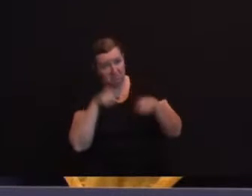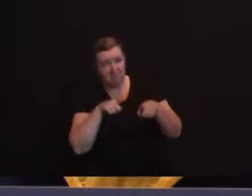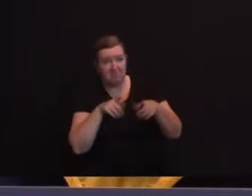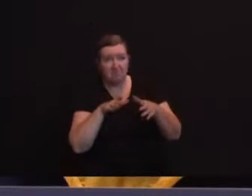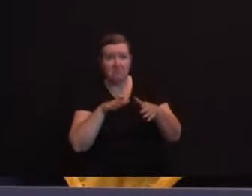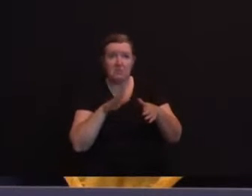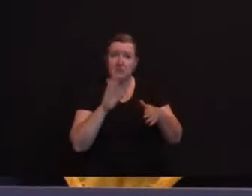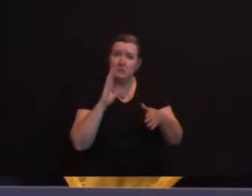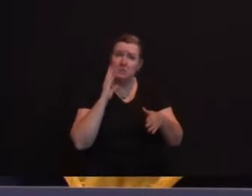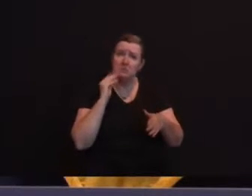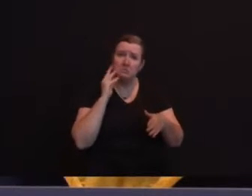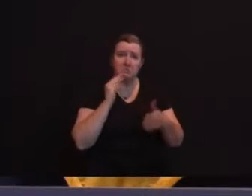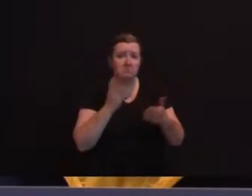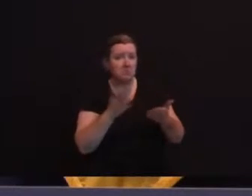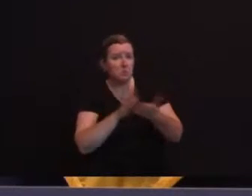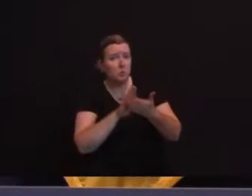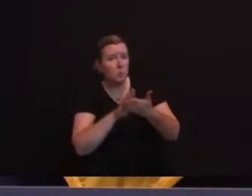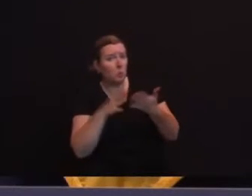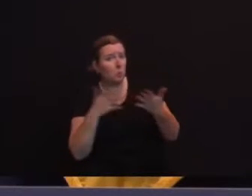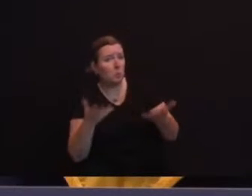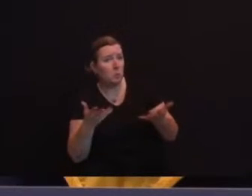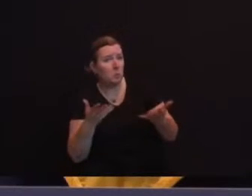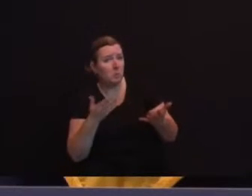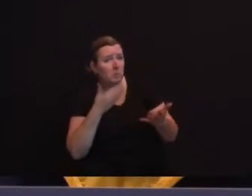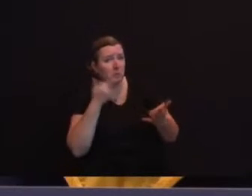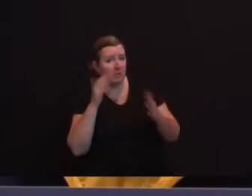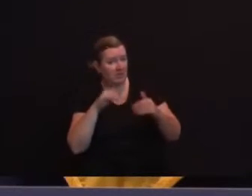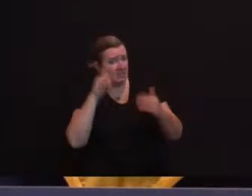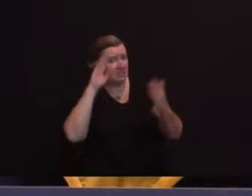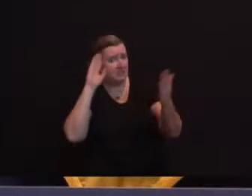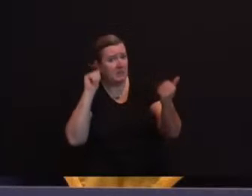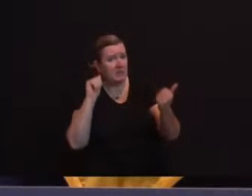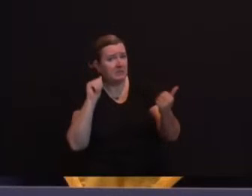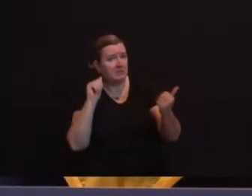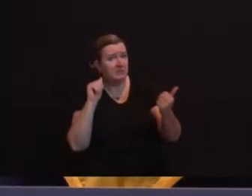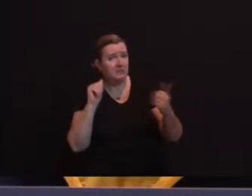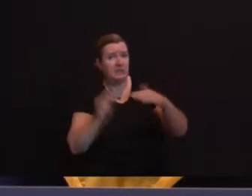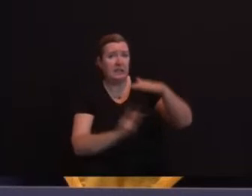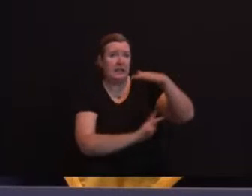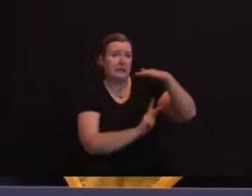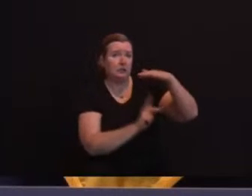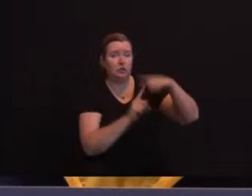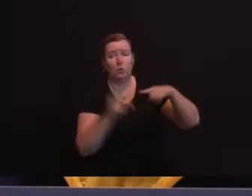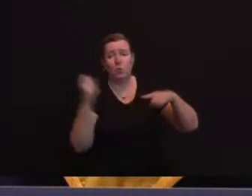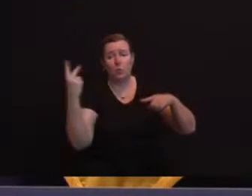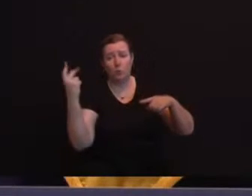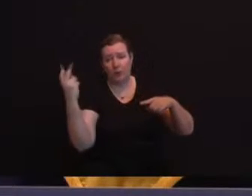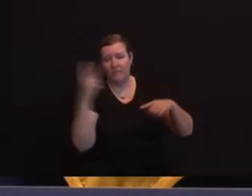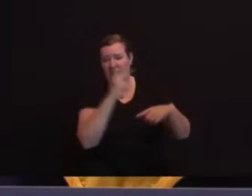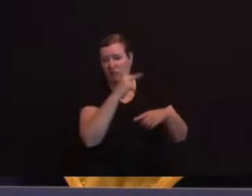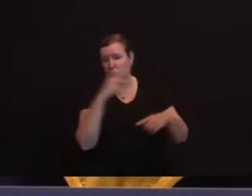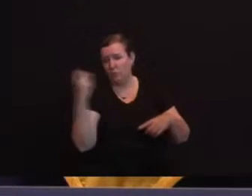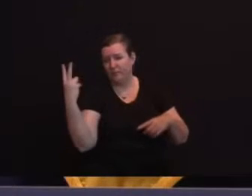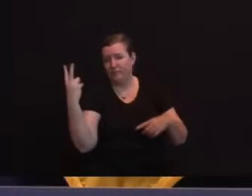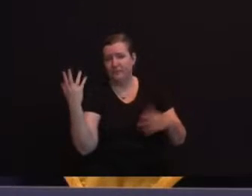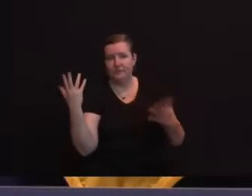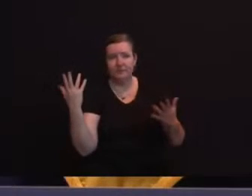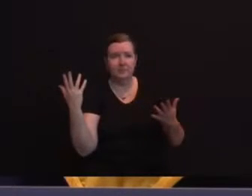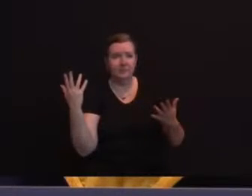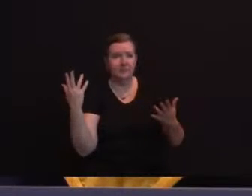been better than we could have expected, pre-K to 12, but particularly pre-K to 8, I think, is really